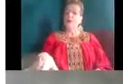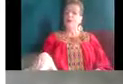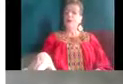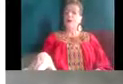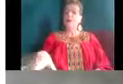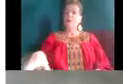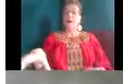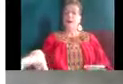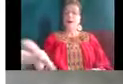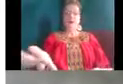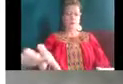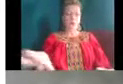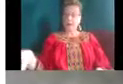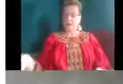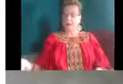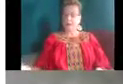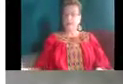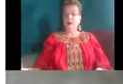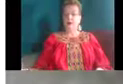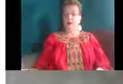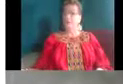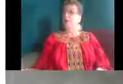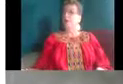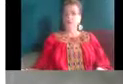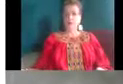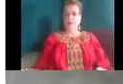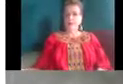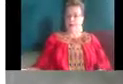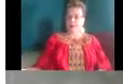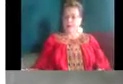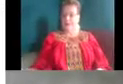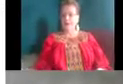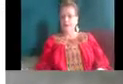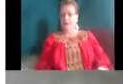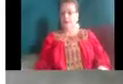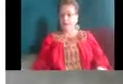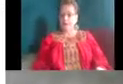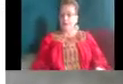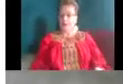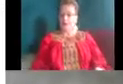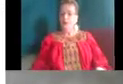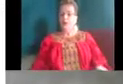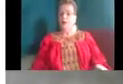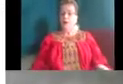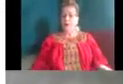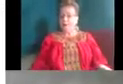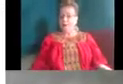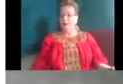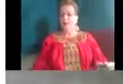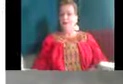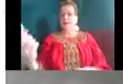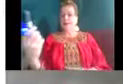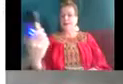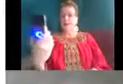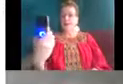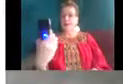um i could be on another uh floor and i could get this alert or say